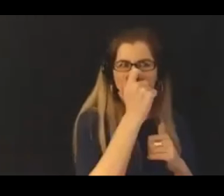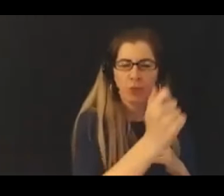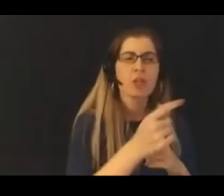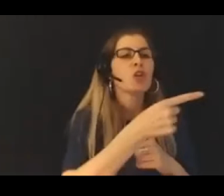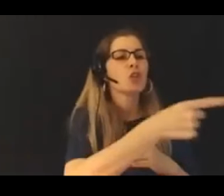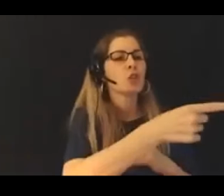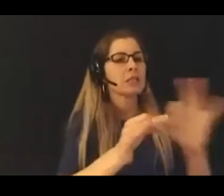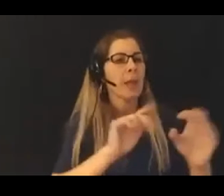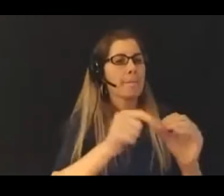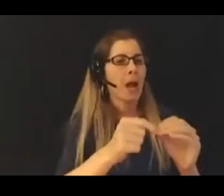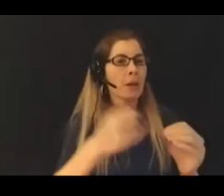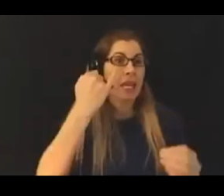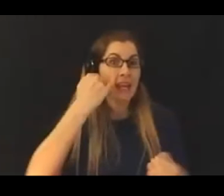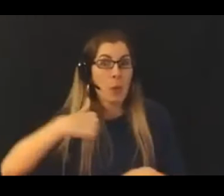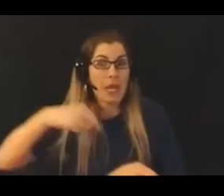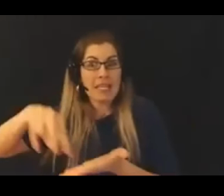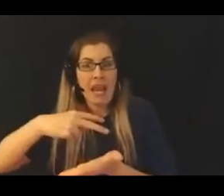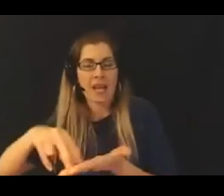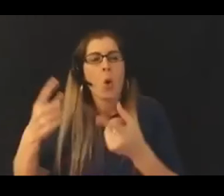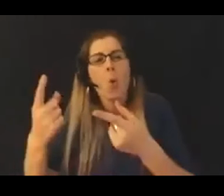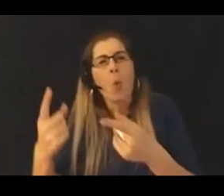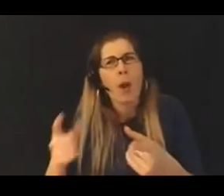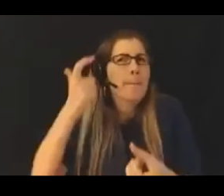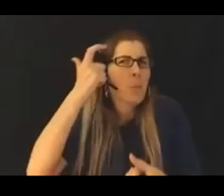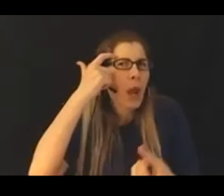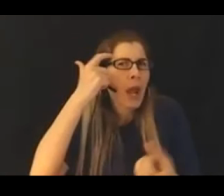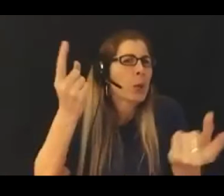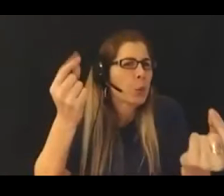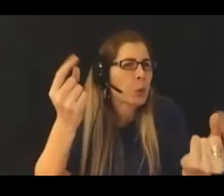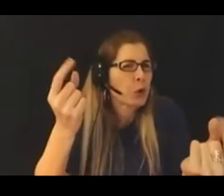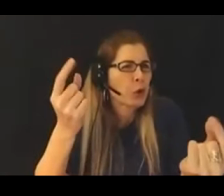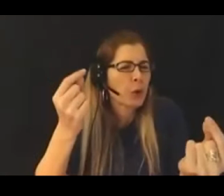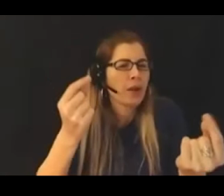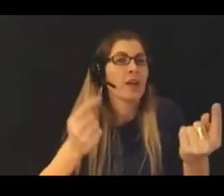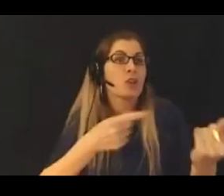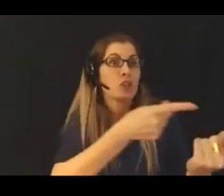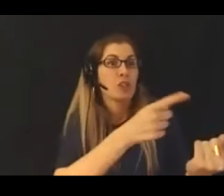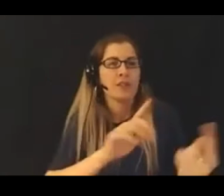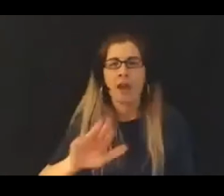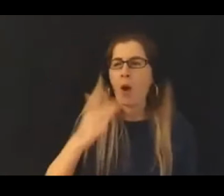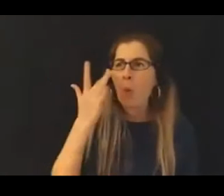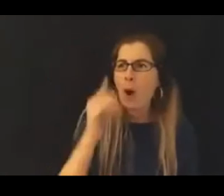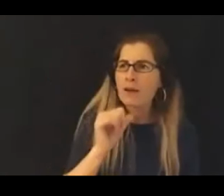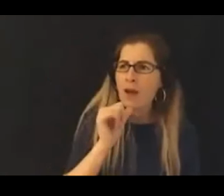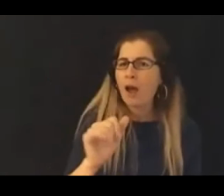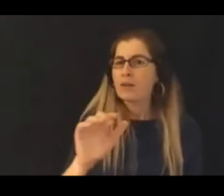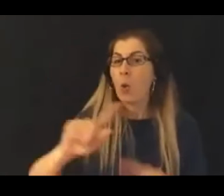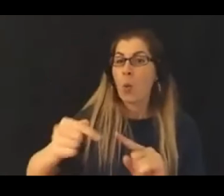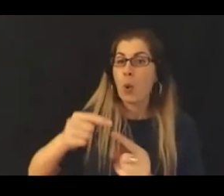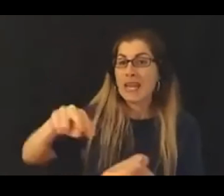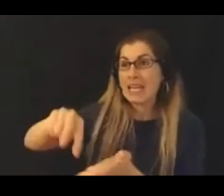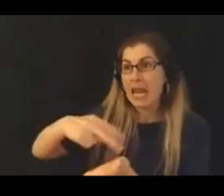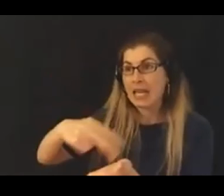brain when we're dancing. And so she came to me and said, why don't we start trying to figure out if there's a way that we can measure the mental health effects and